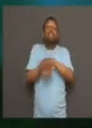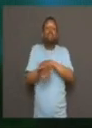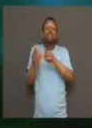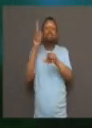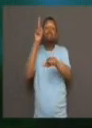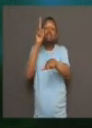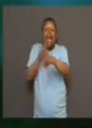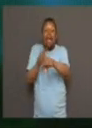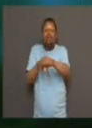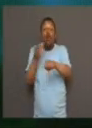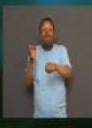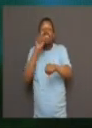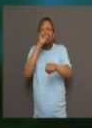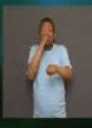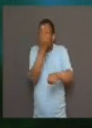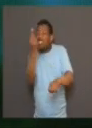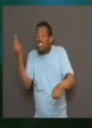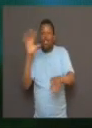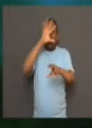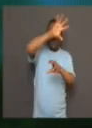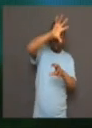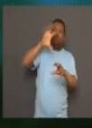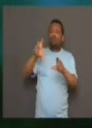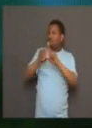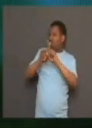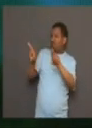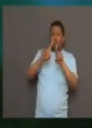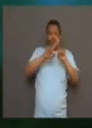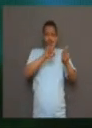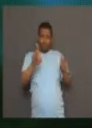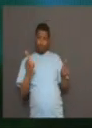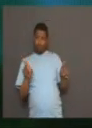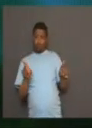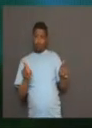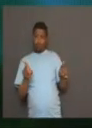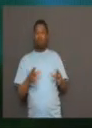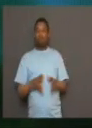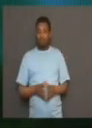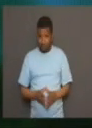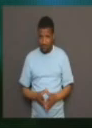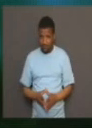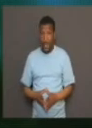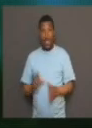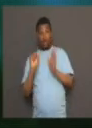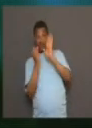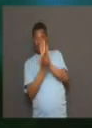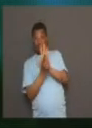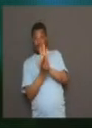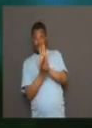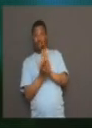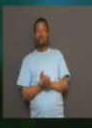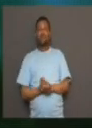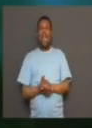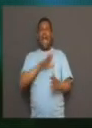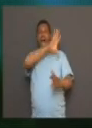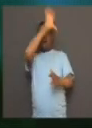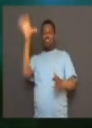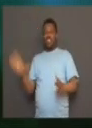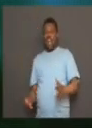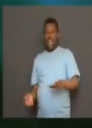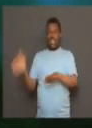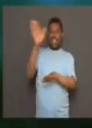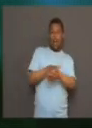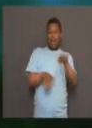each continent can be very different as well. For example, Africa's